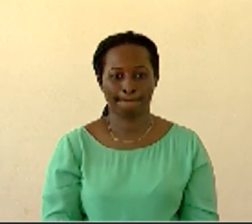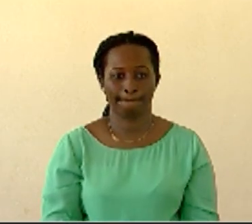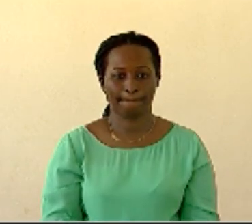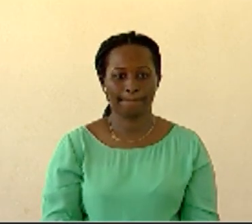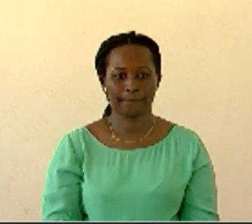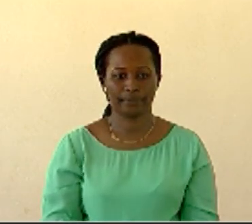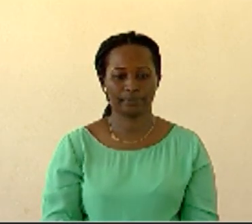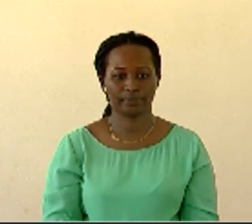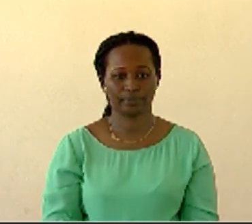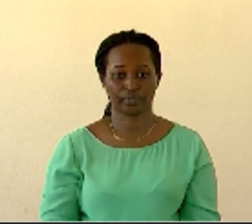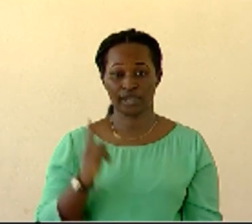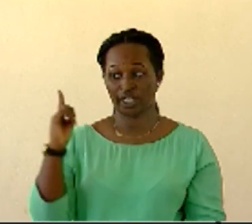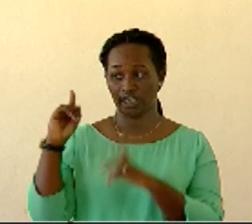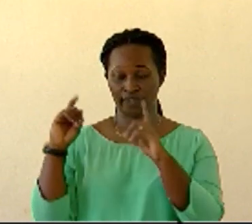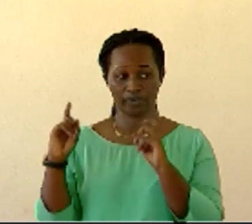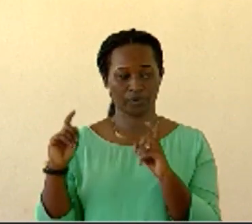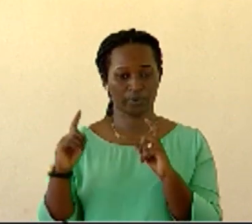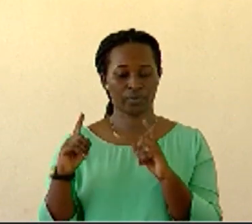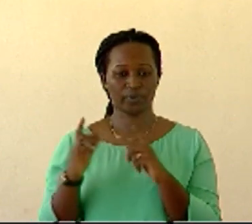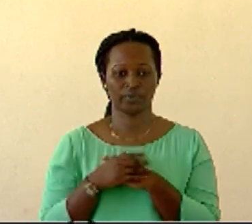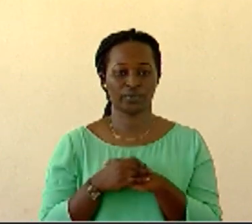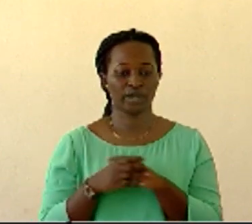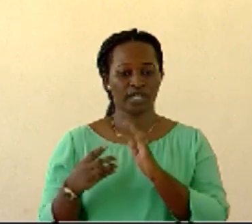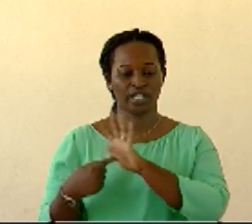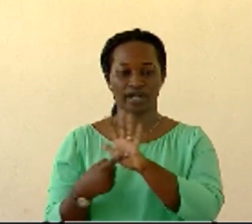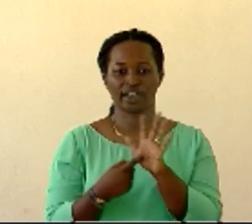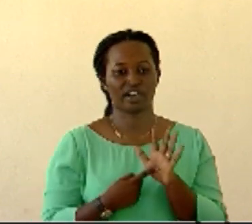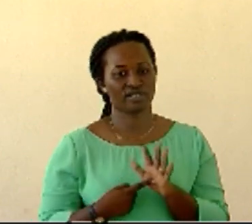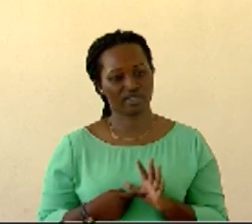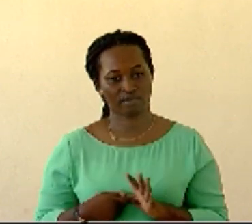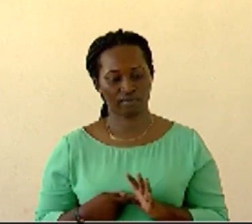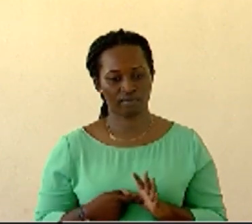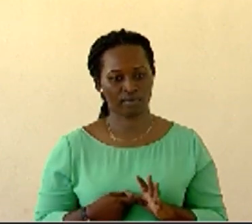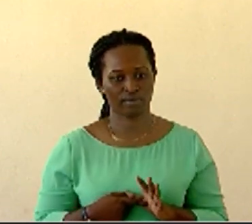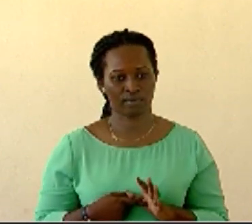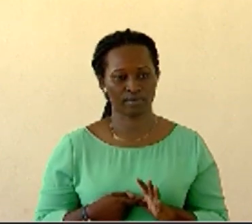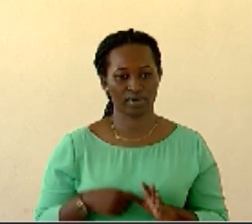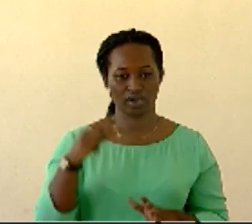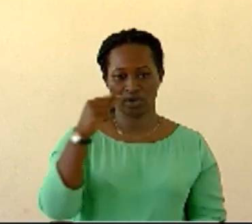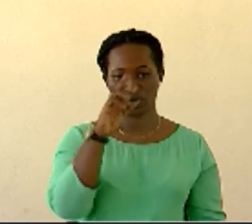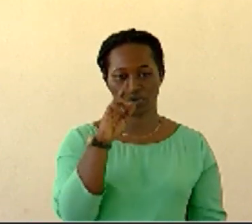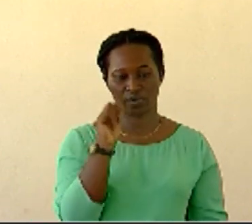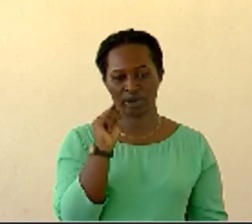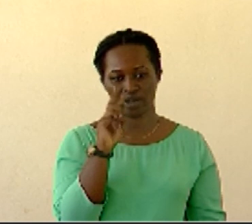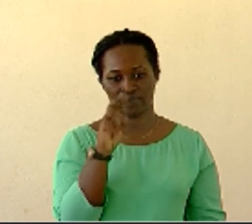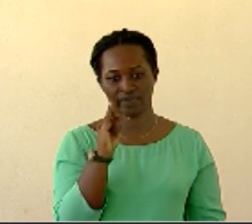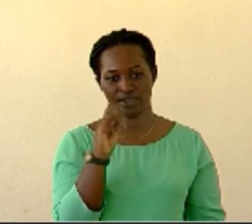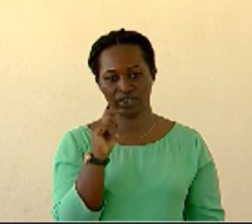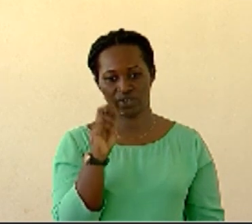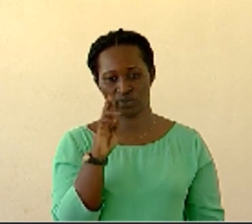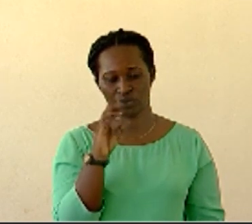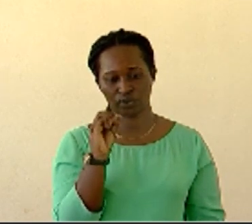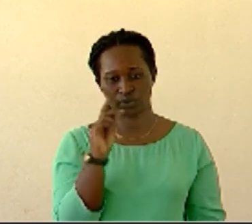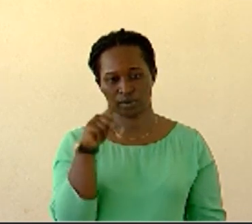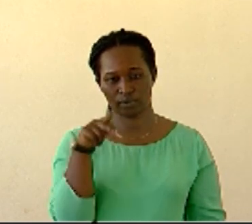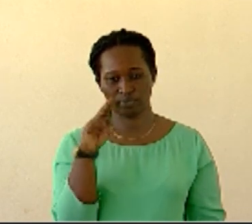organisms. This diagram is showing gravitropism, which we have also called